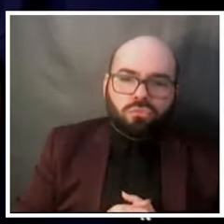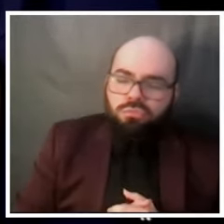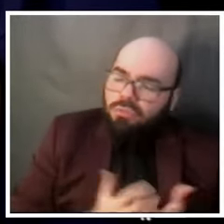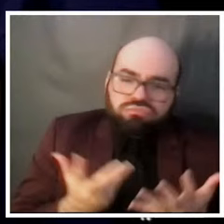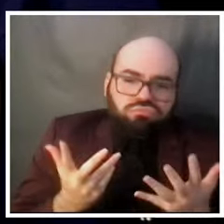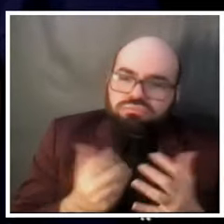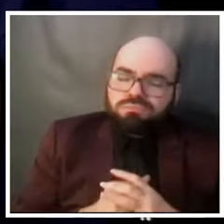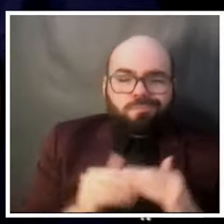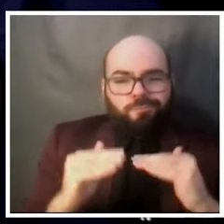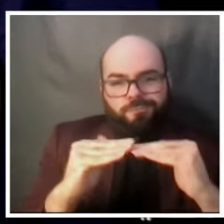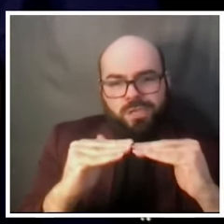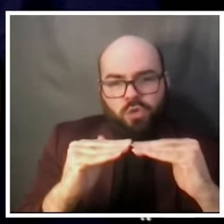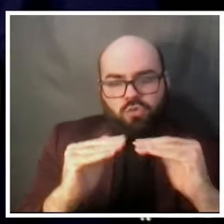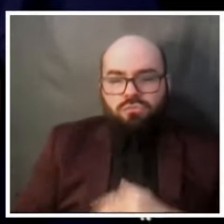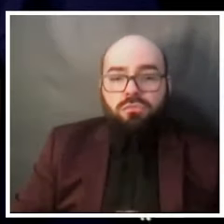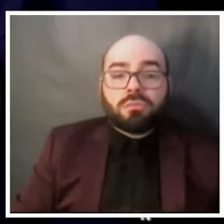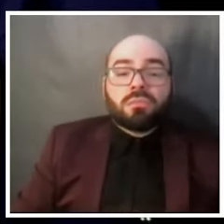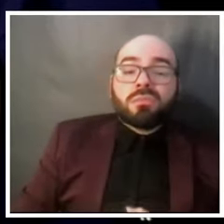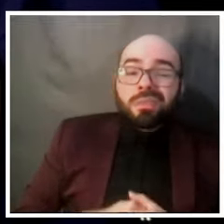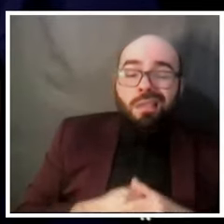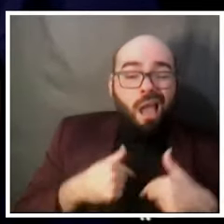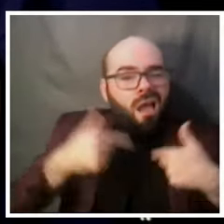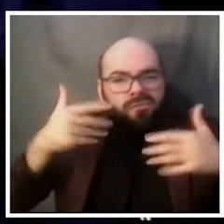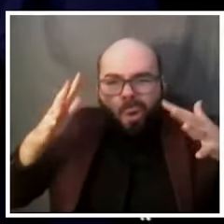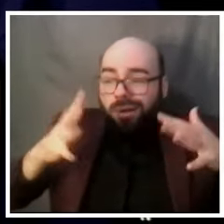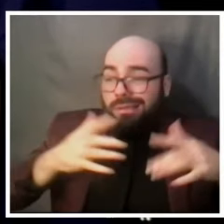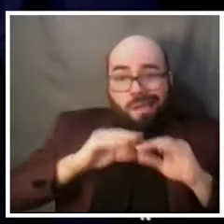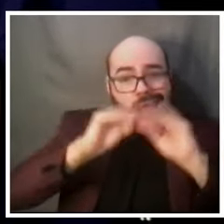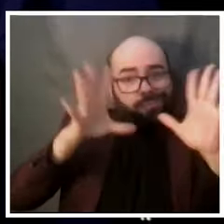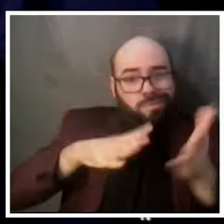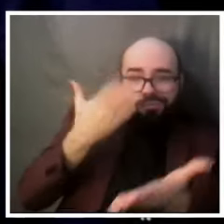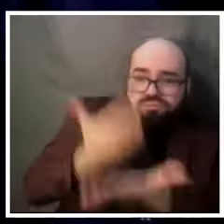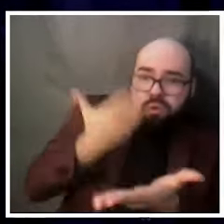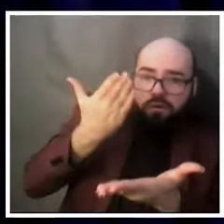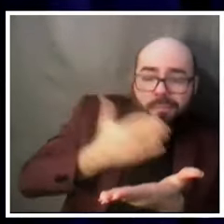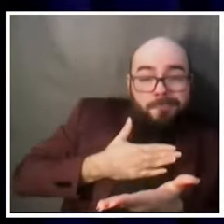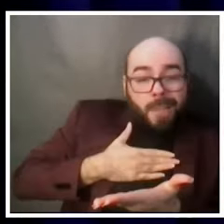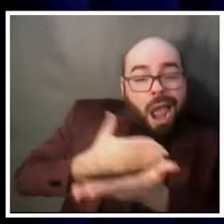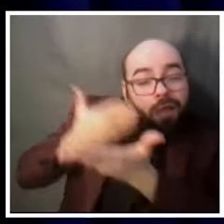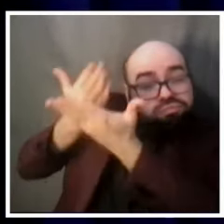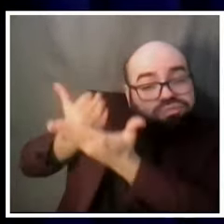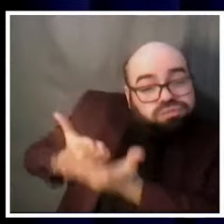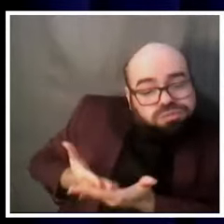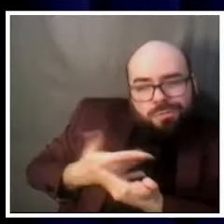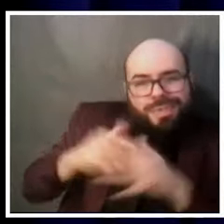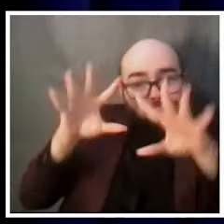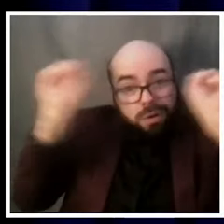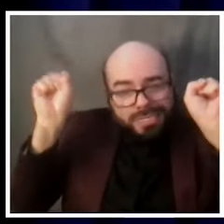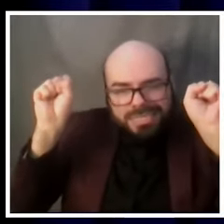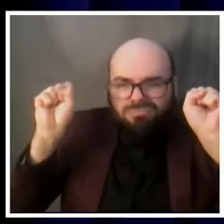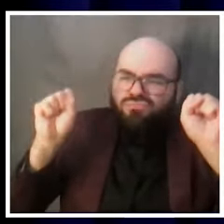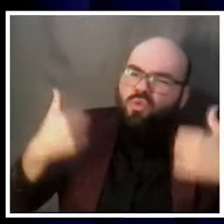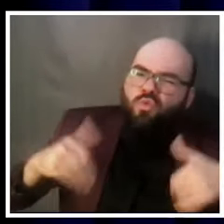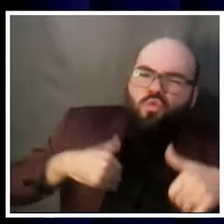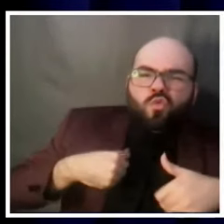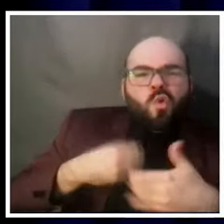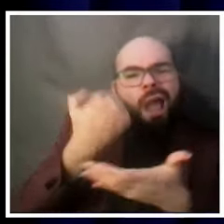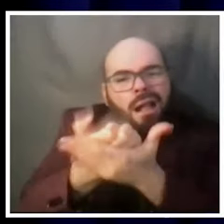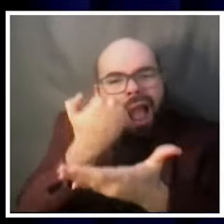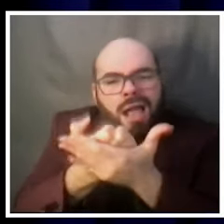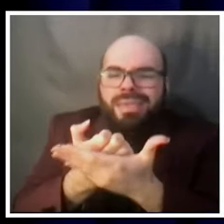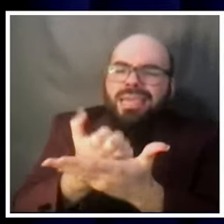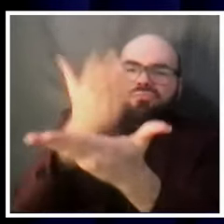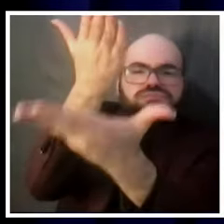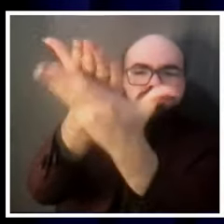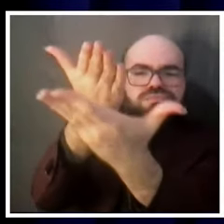You know, I've already been delivering real results in a fiscally responsible way. But I know not everyone's feeling it.